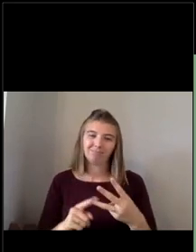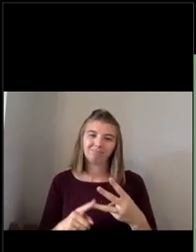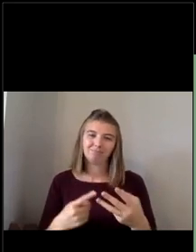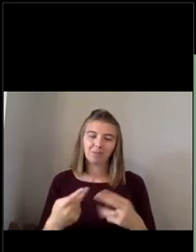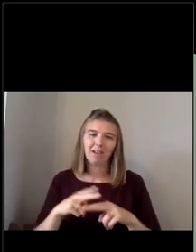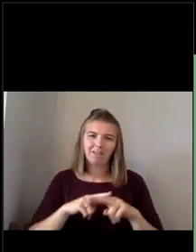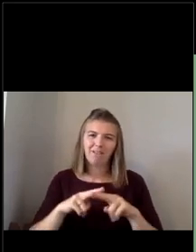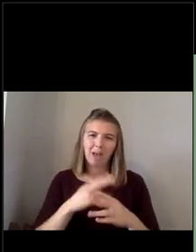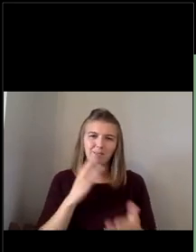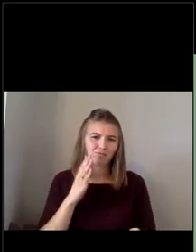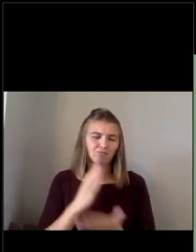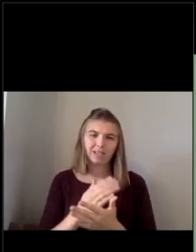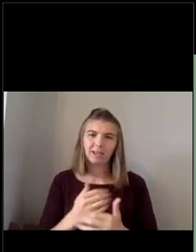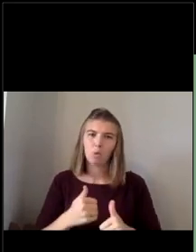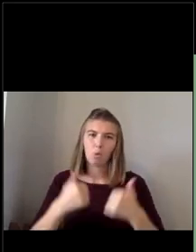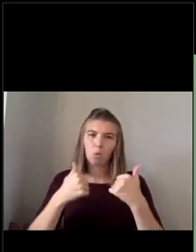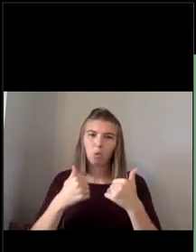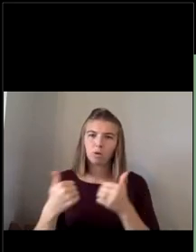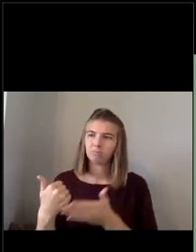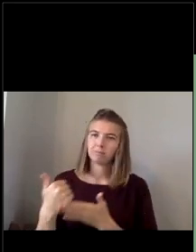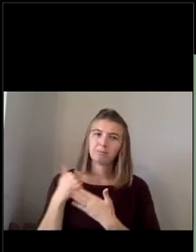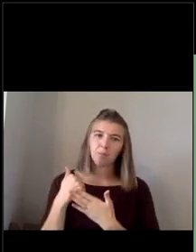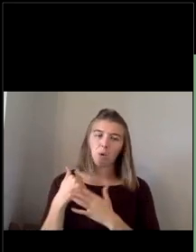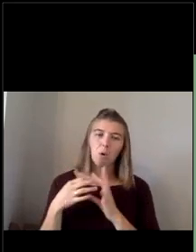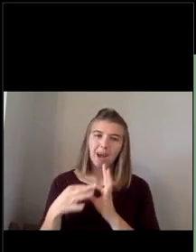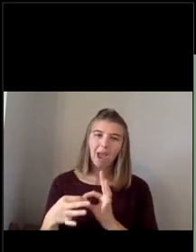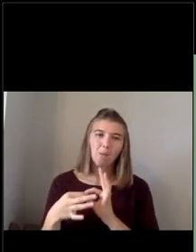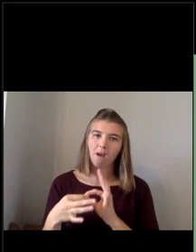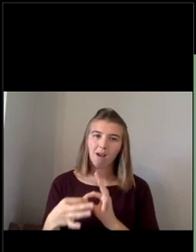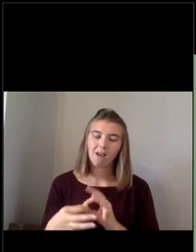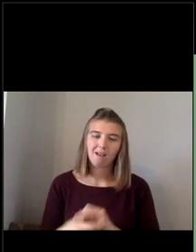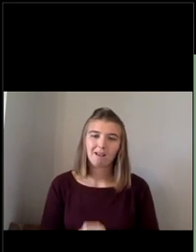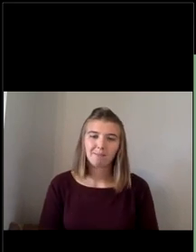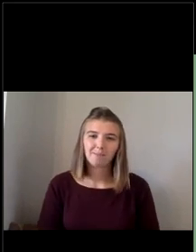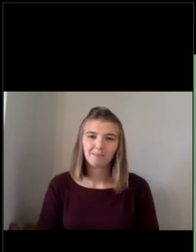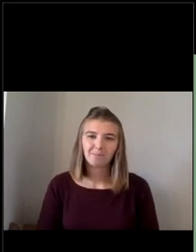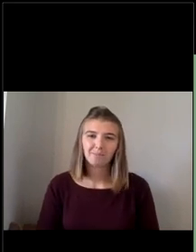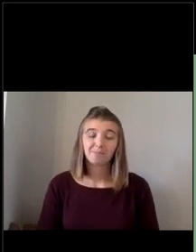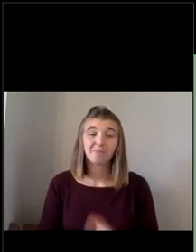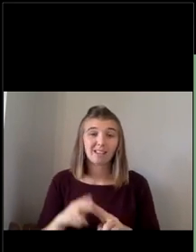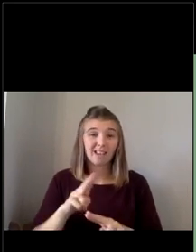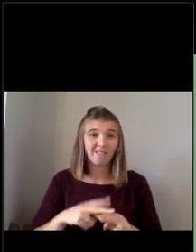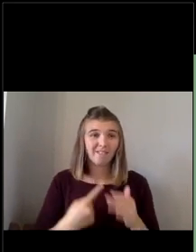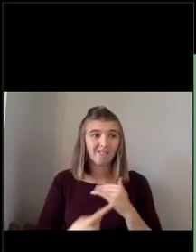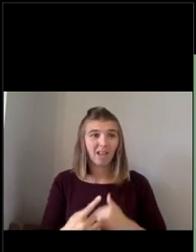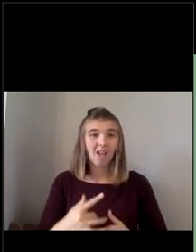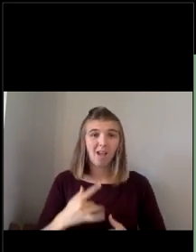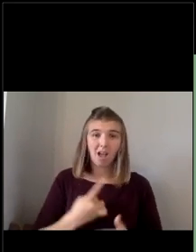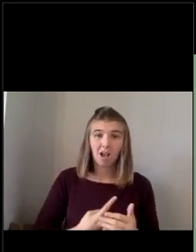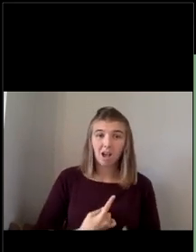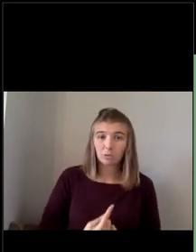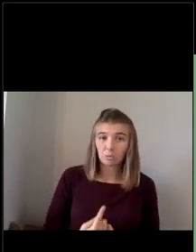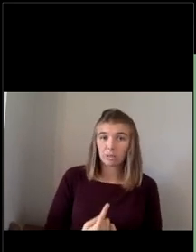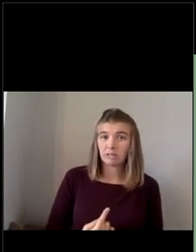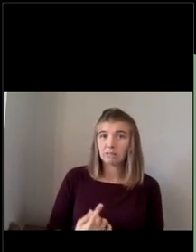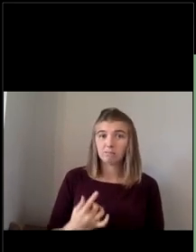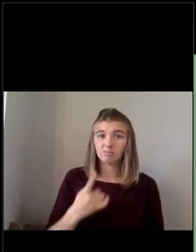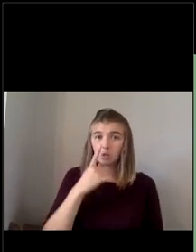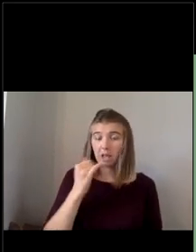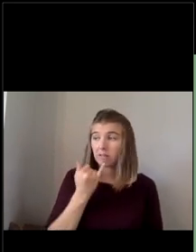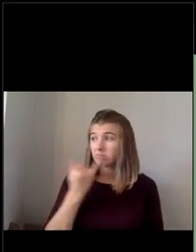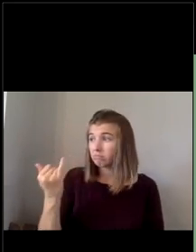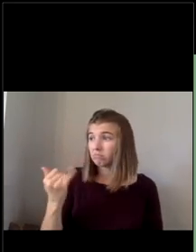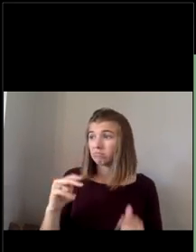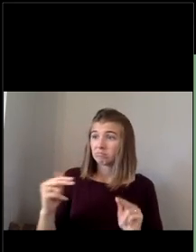good source of support and strength as well, especially if you're feeling isolated, either as a student or